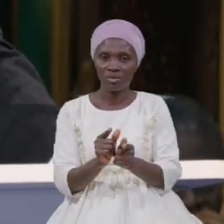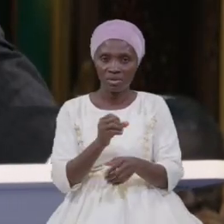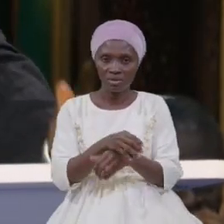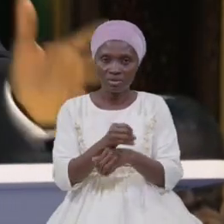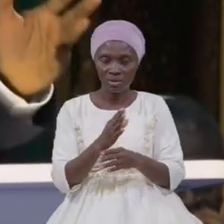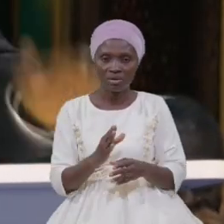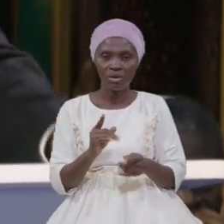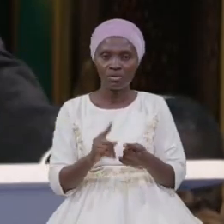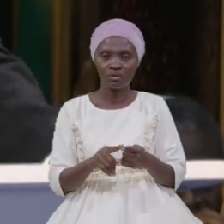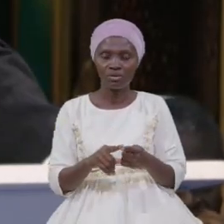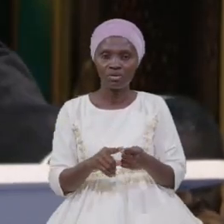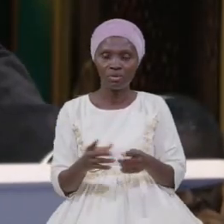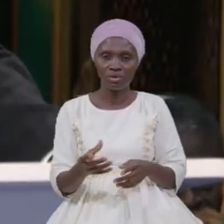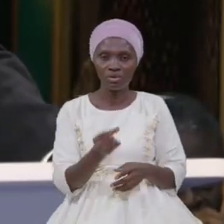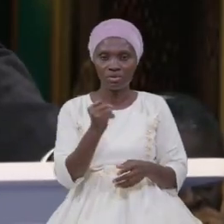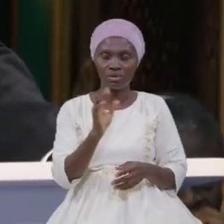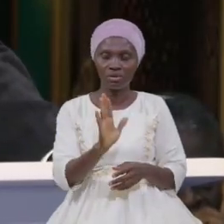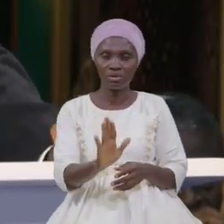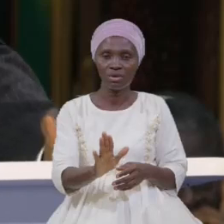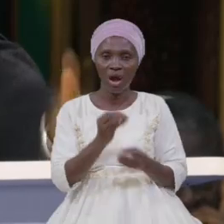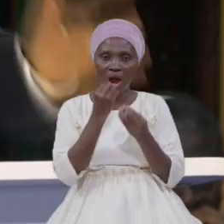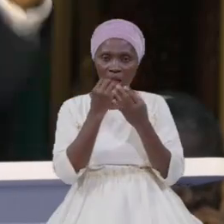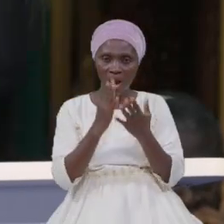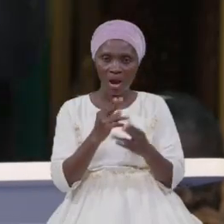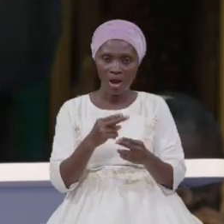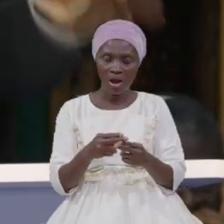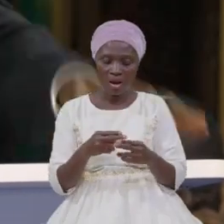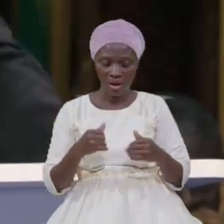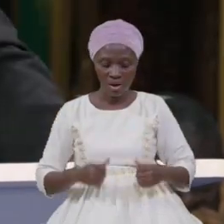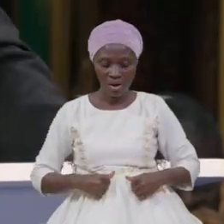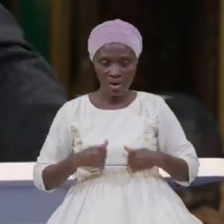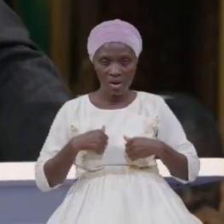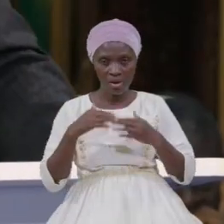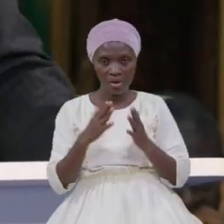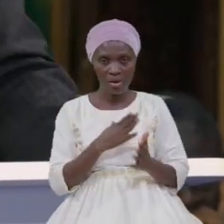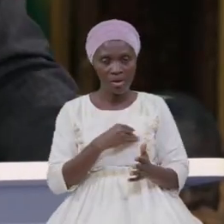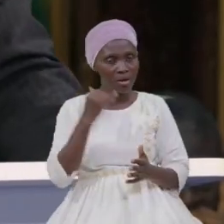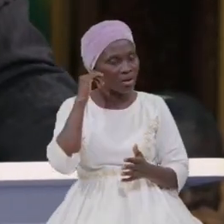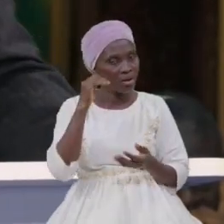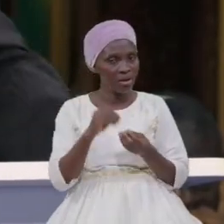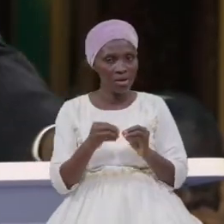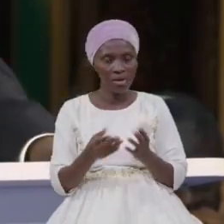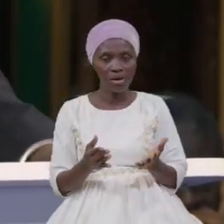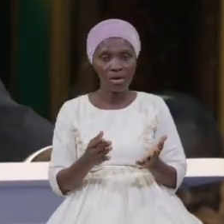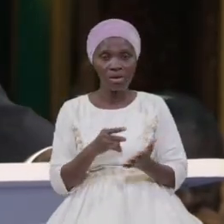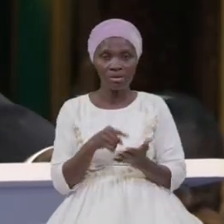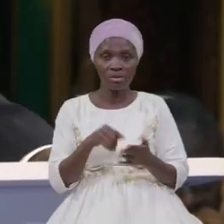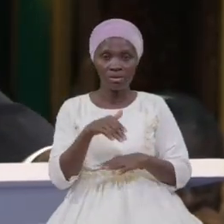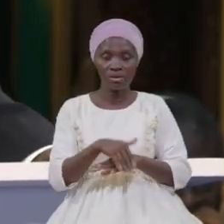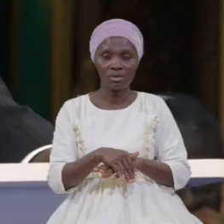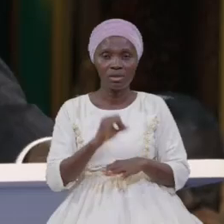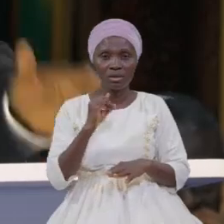It's a night of blessing, and the Lord had made his love and his mercies and his